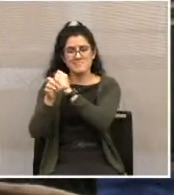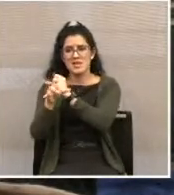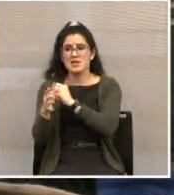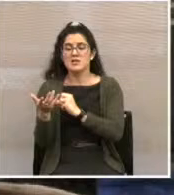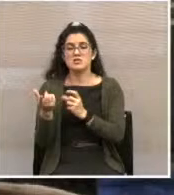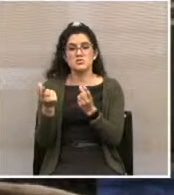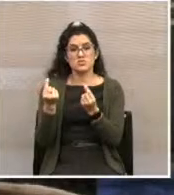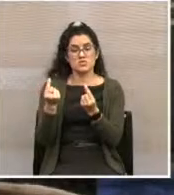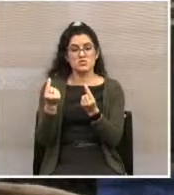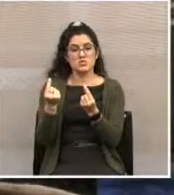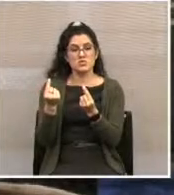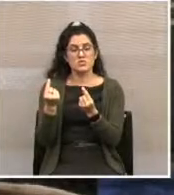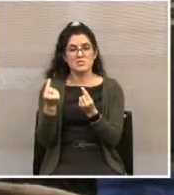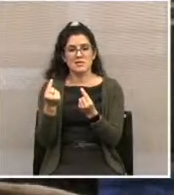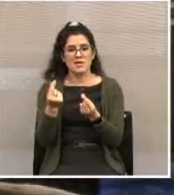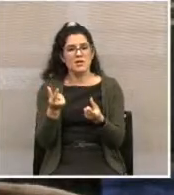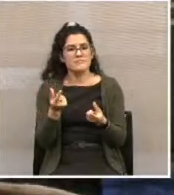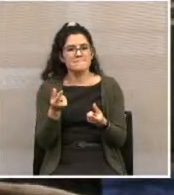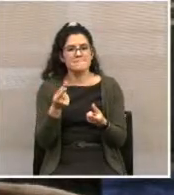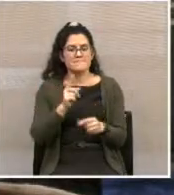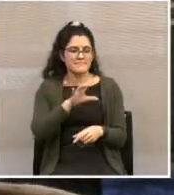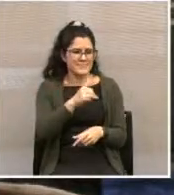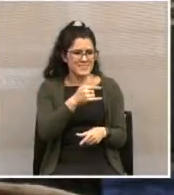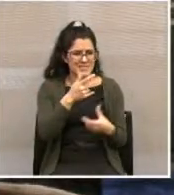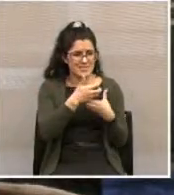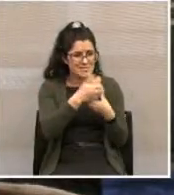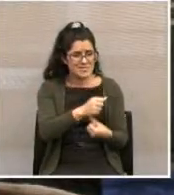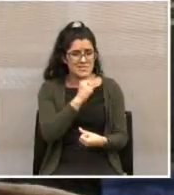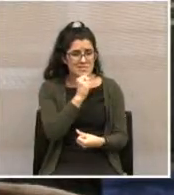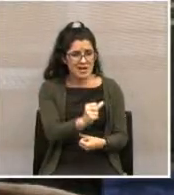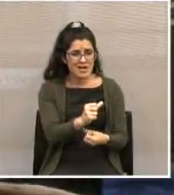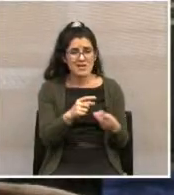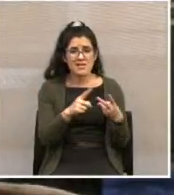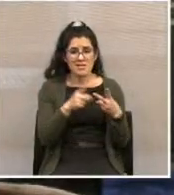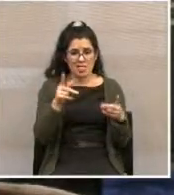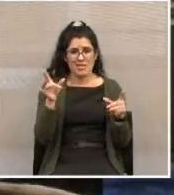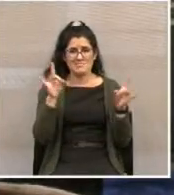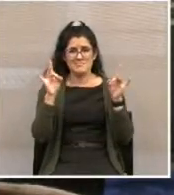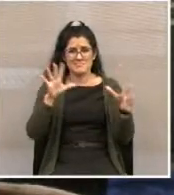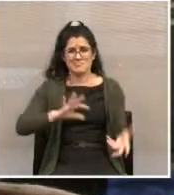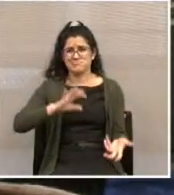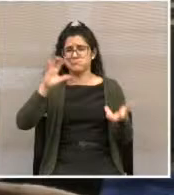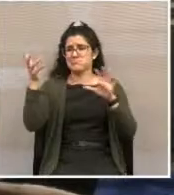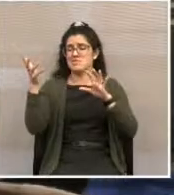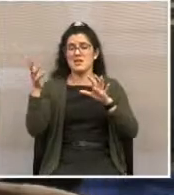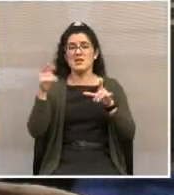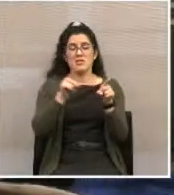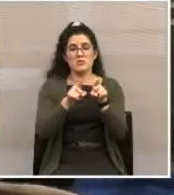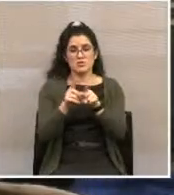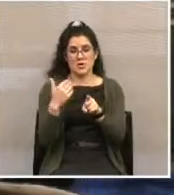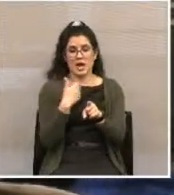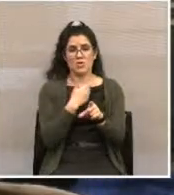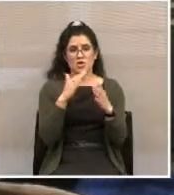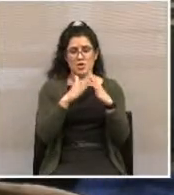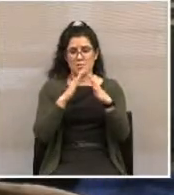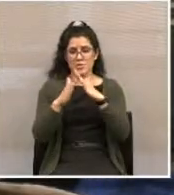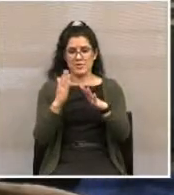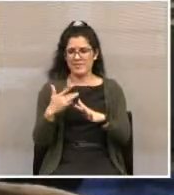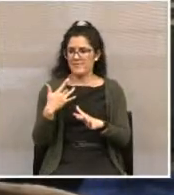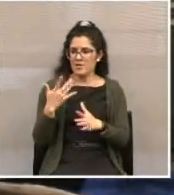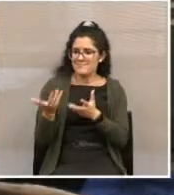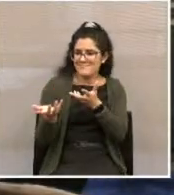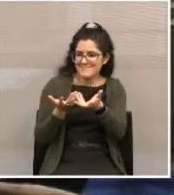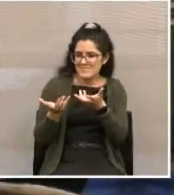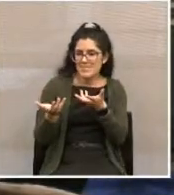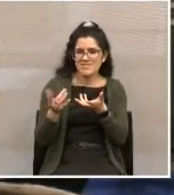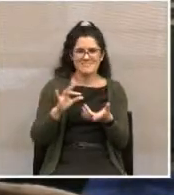to sow mistrust, to foster chaos, and to threaten our sense of community and ultimately